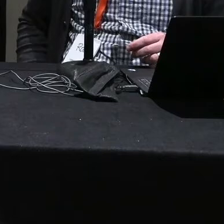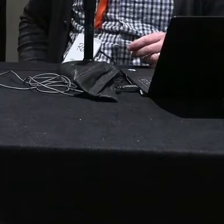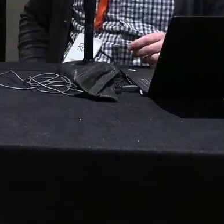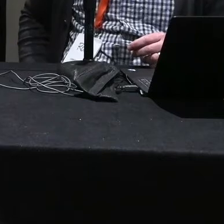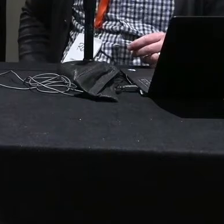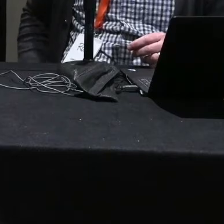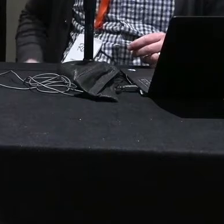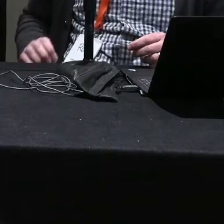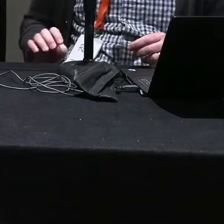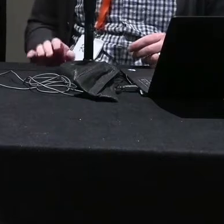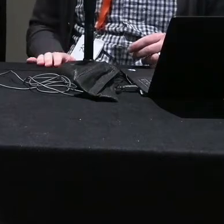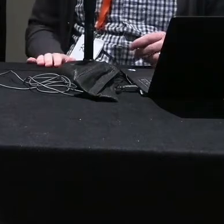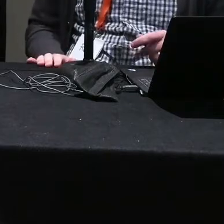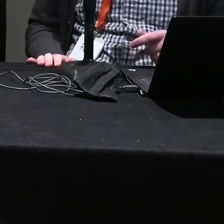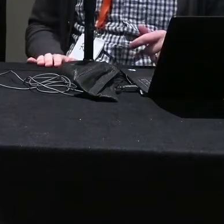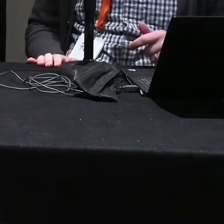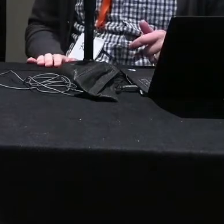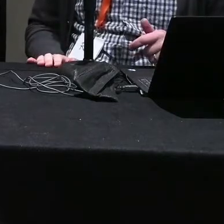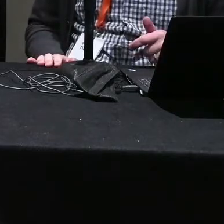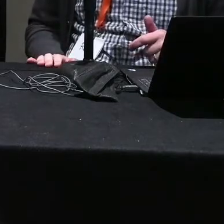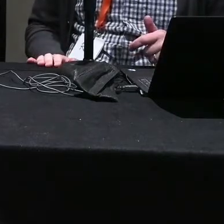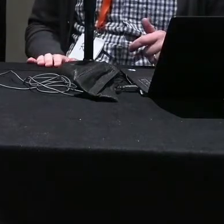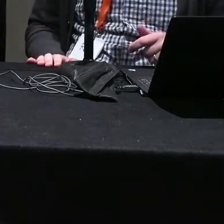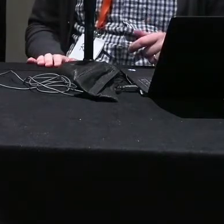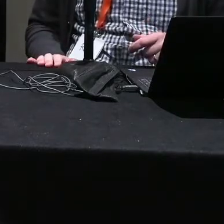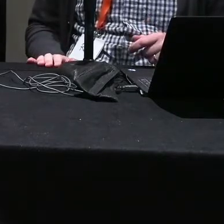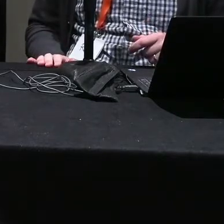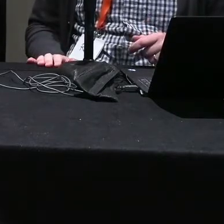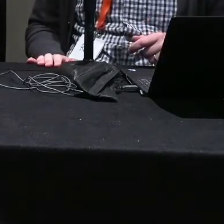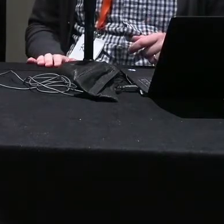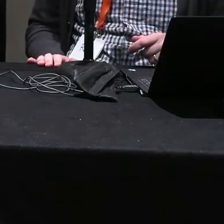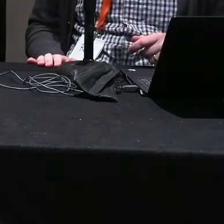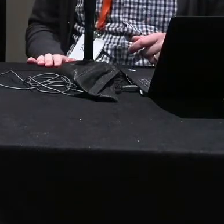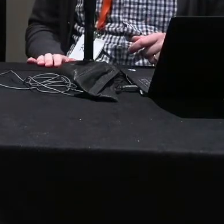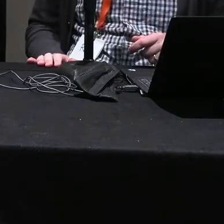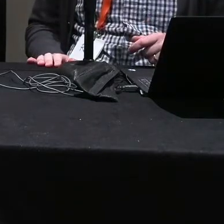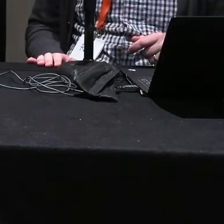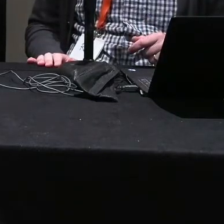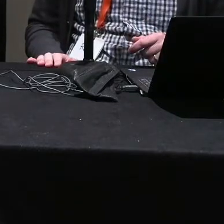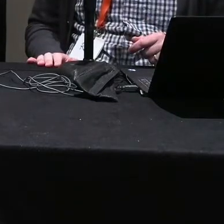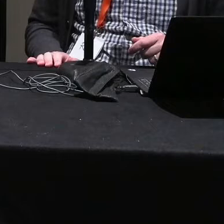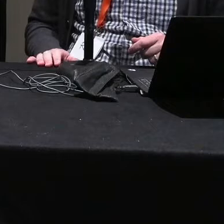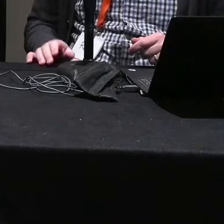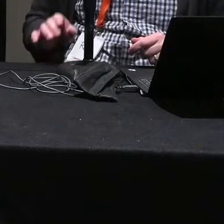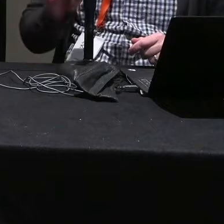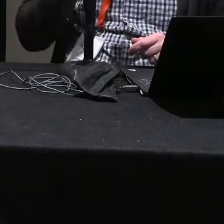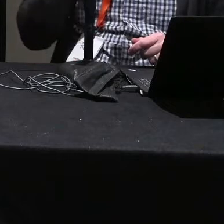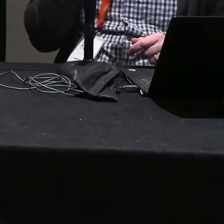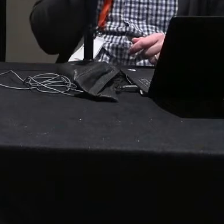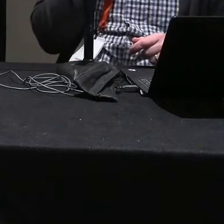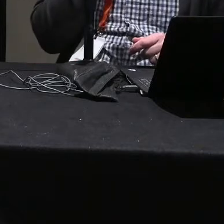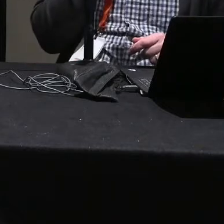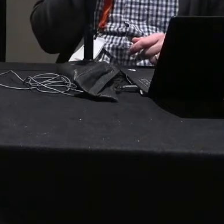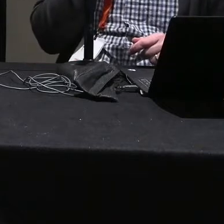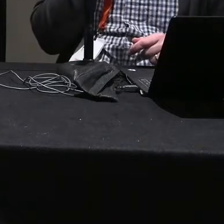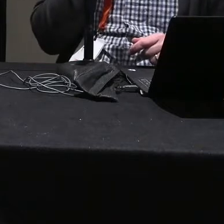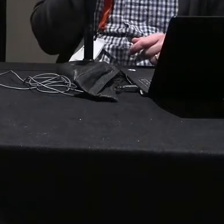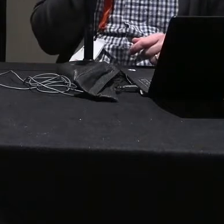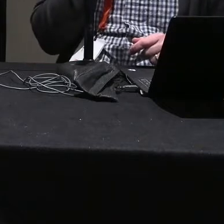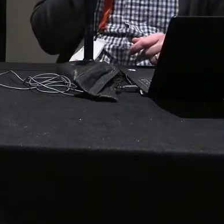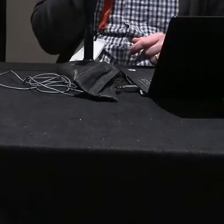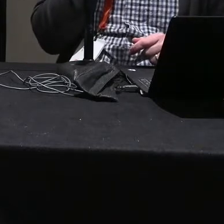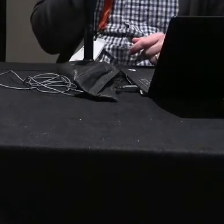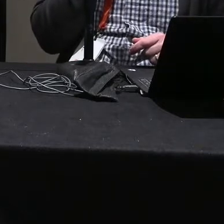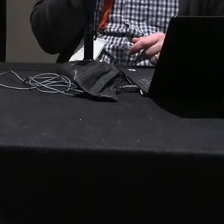know, the Pittsburgh Cultural Trust is an $85 million entity, consider with lots of real estate and other things,